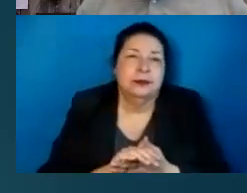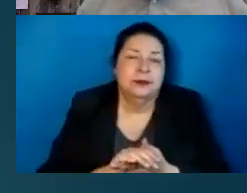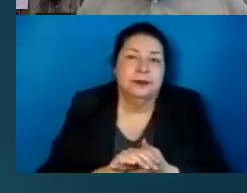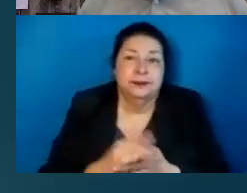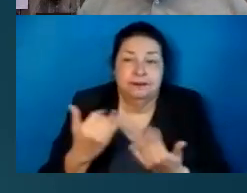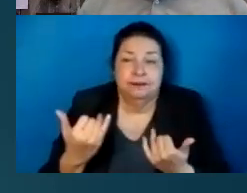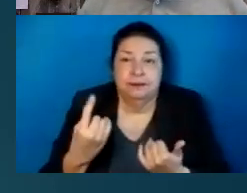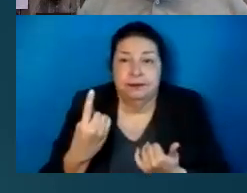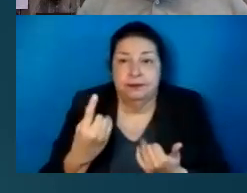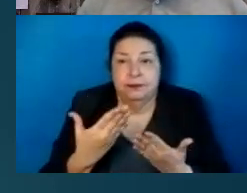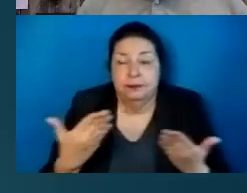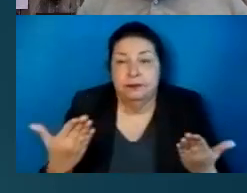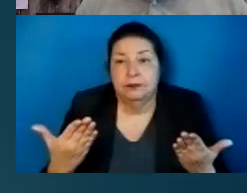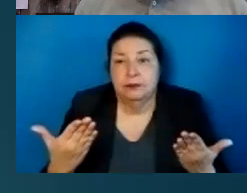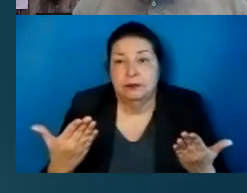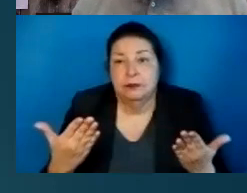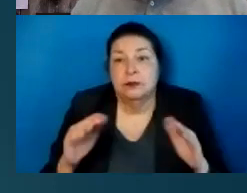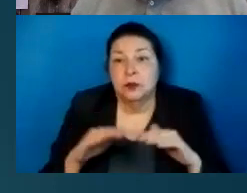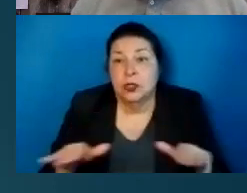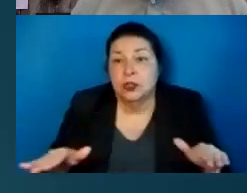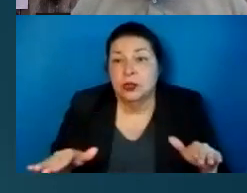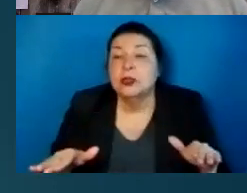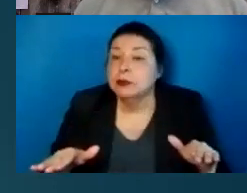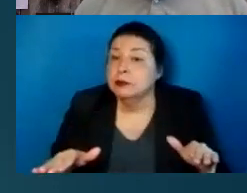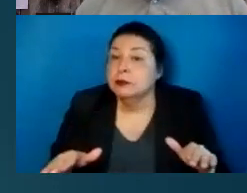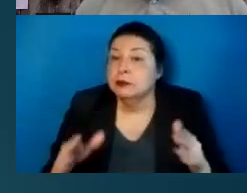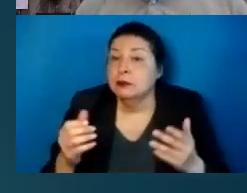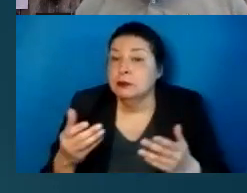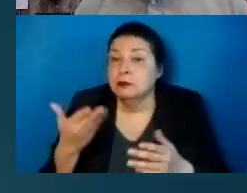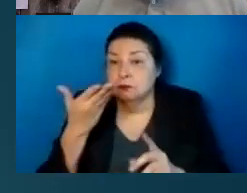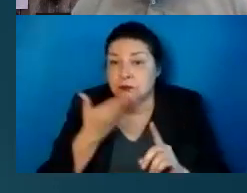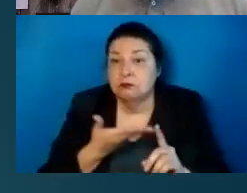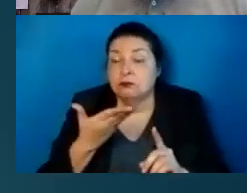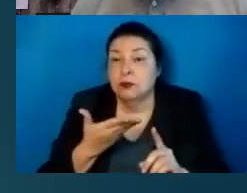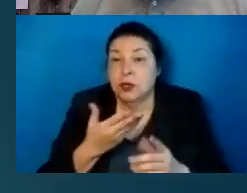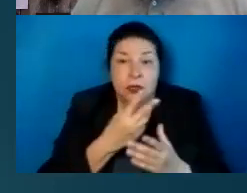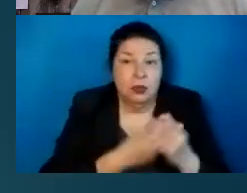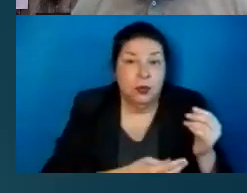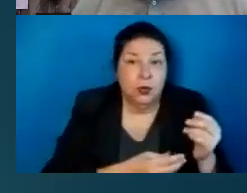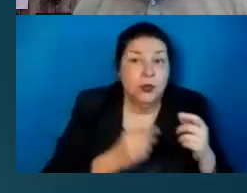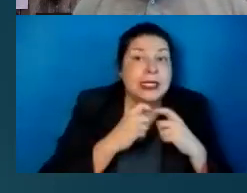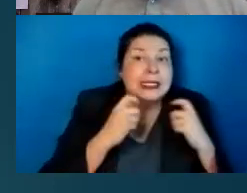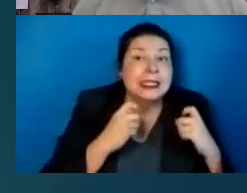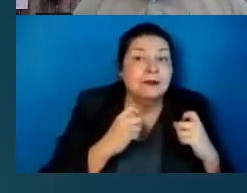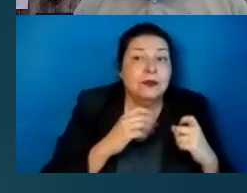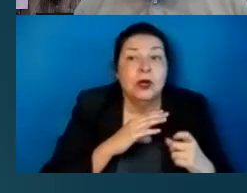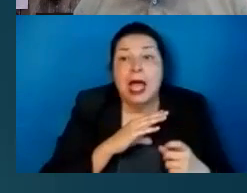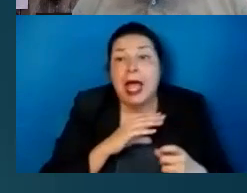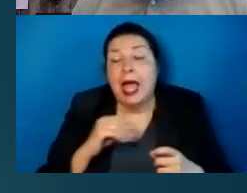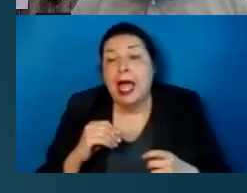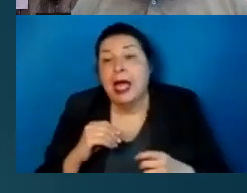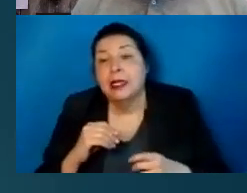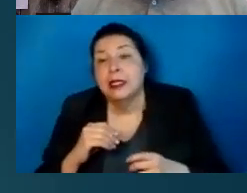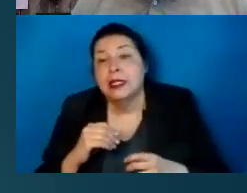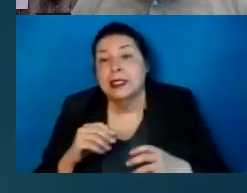Now, one of the things that children are is they're both sinful and selfish from birth. In